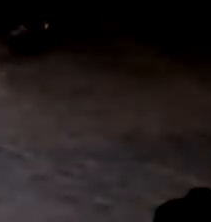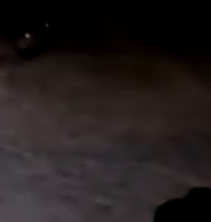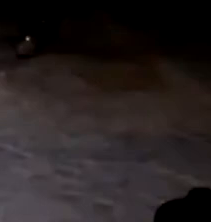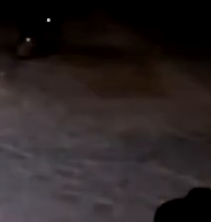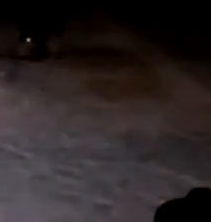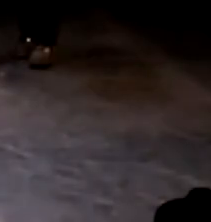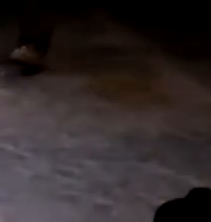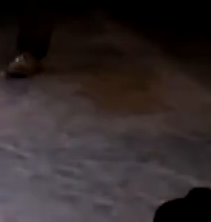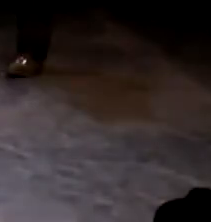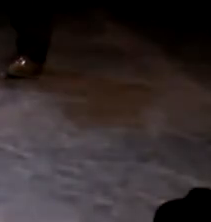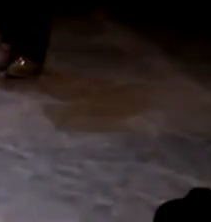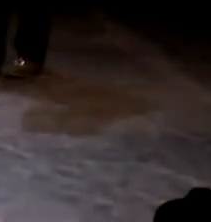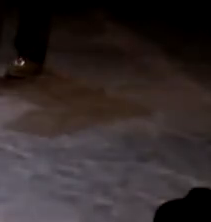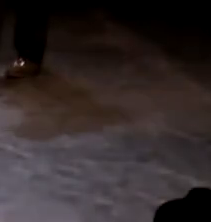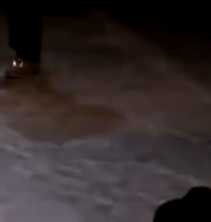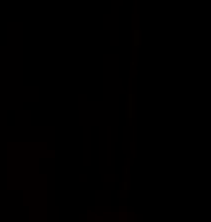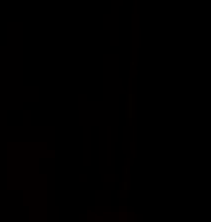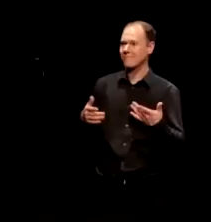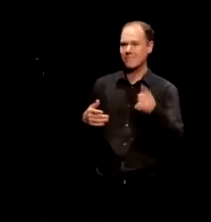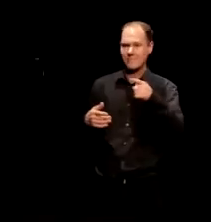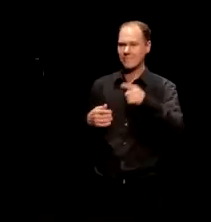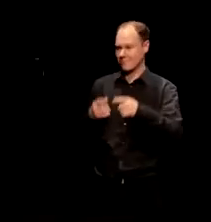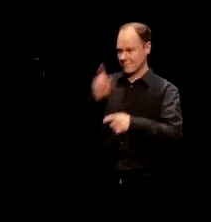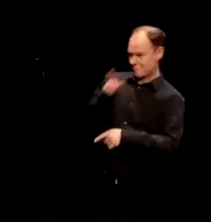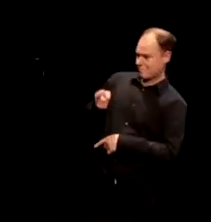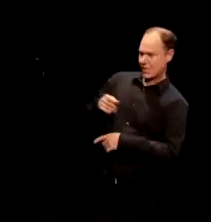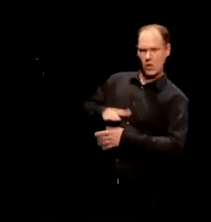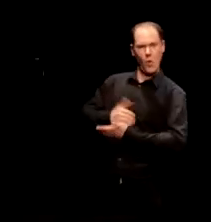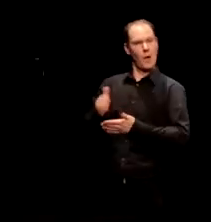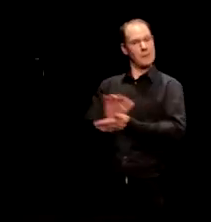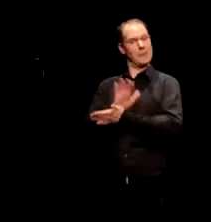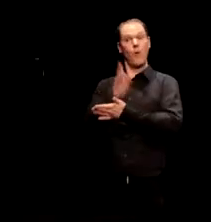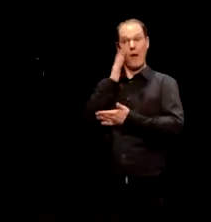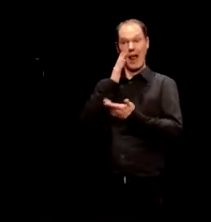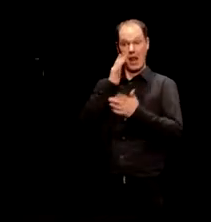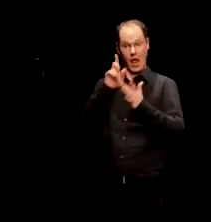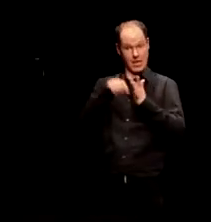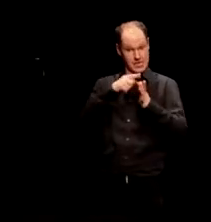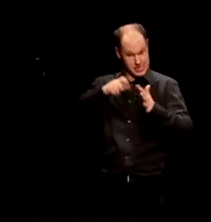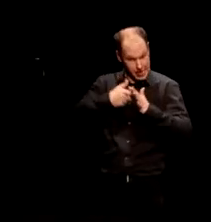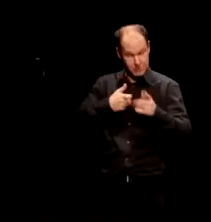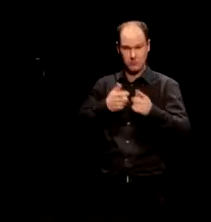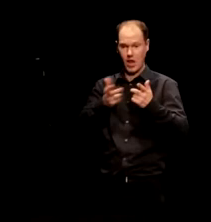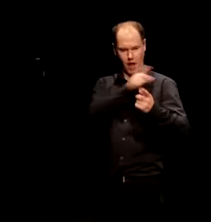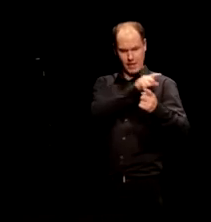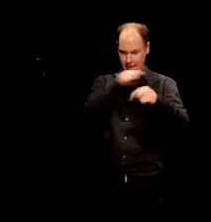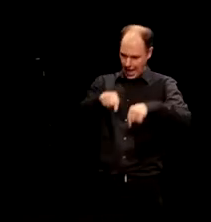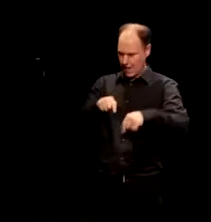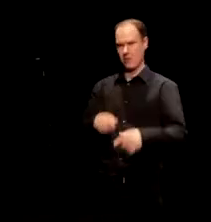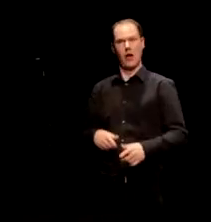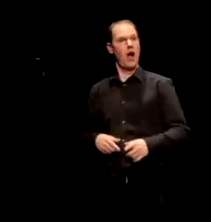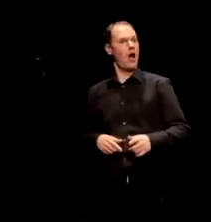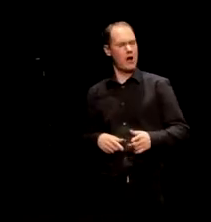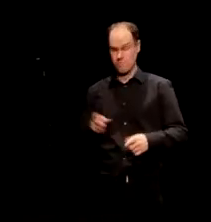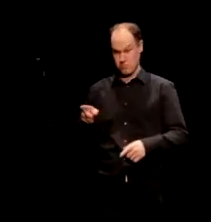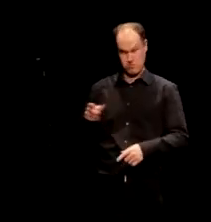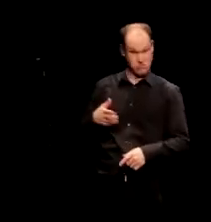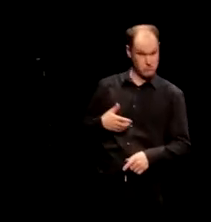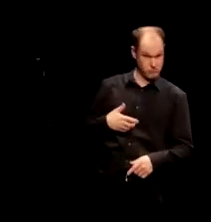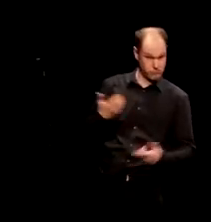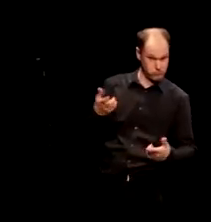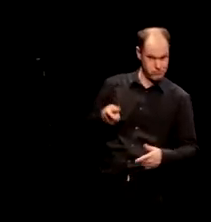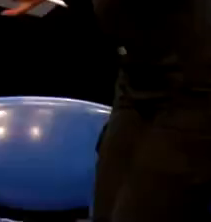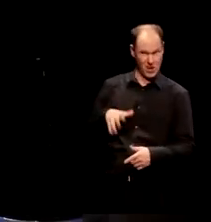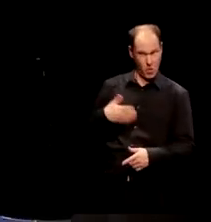Glorious in the dumps, poor kid. She's in her element when Jack and the others are here. But Mrs. Baker is so cranky, I don't like to ask her